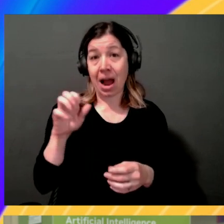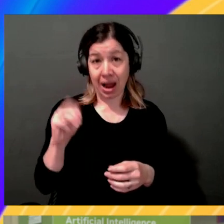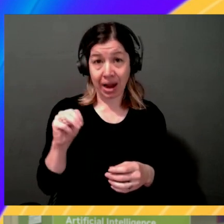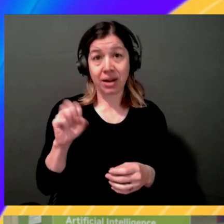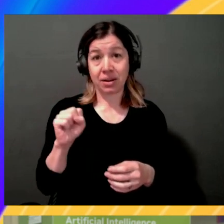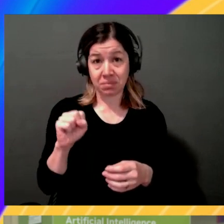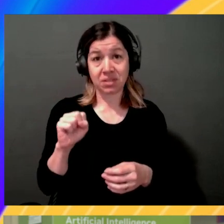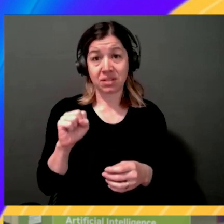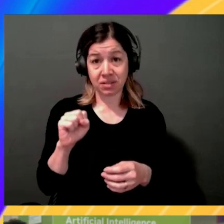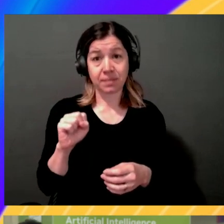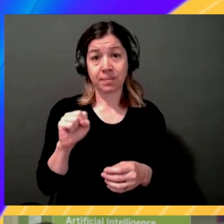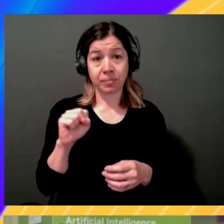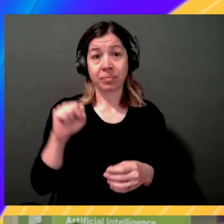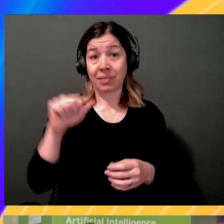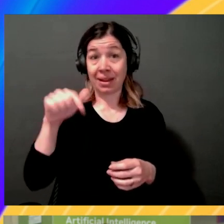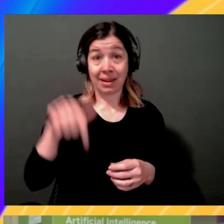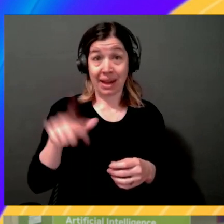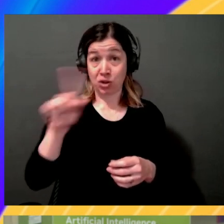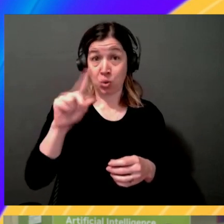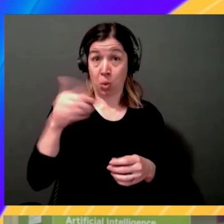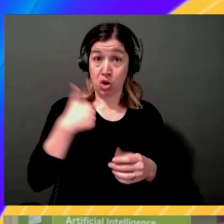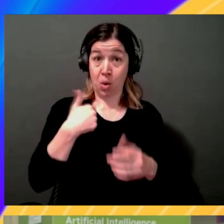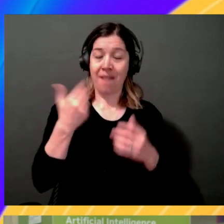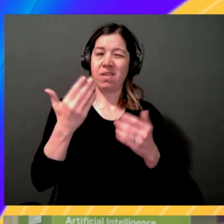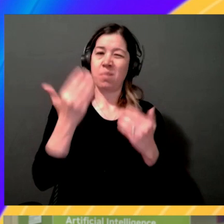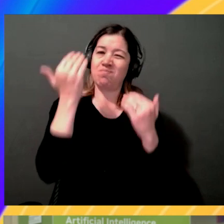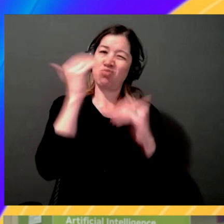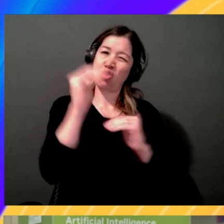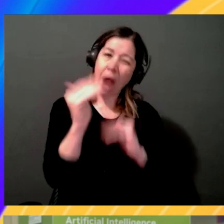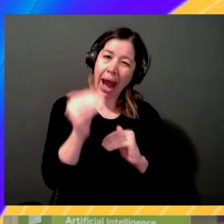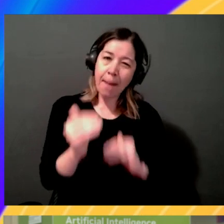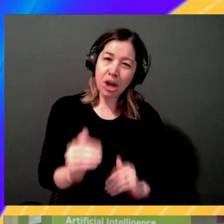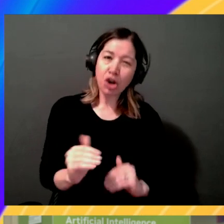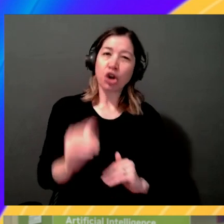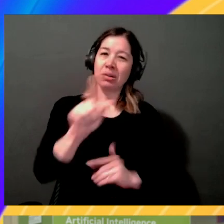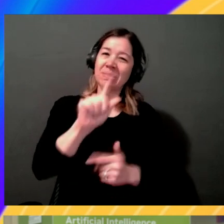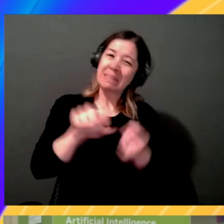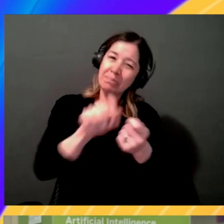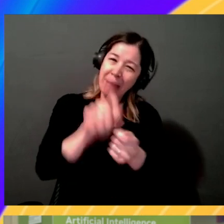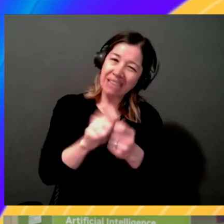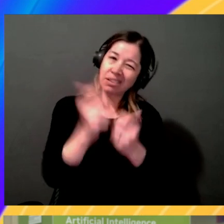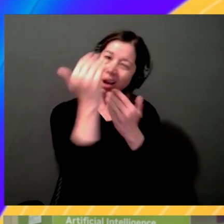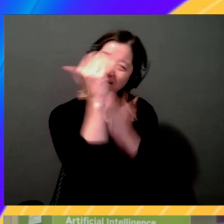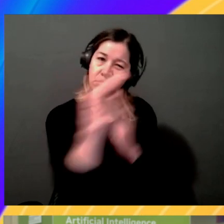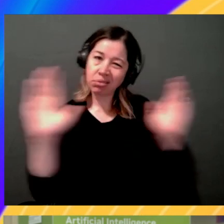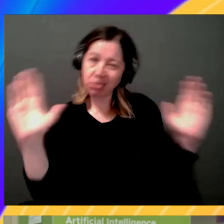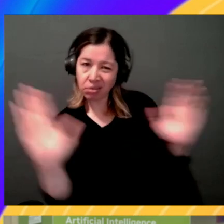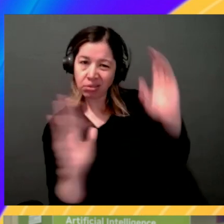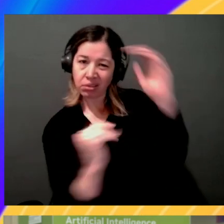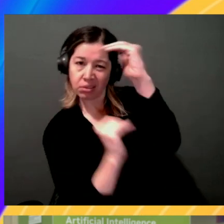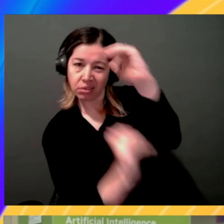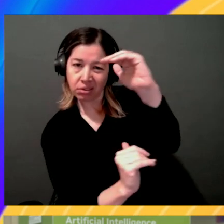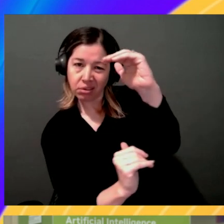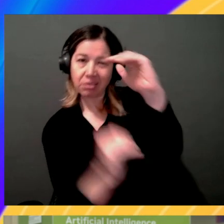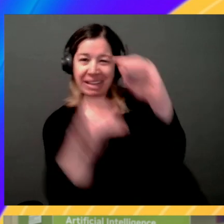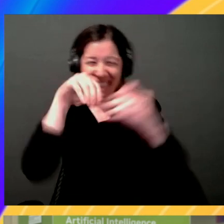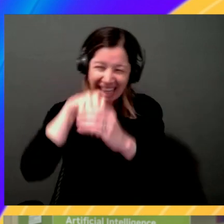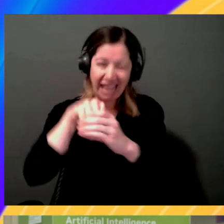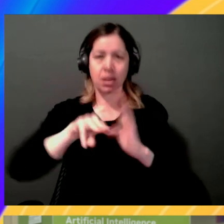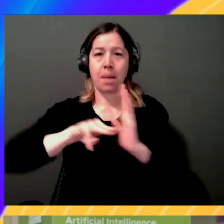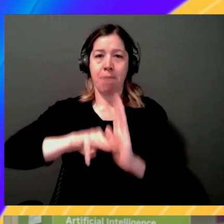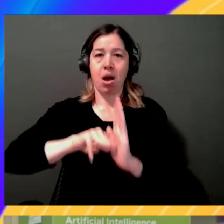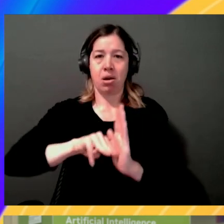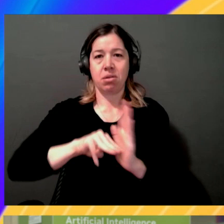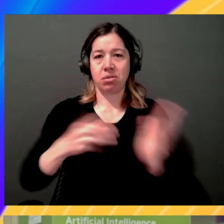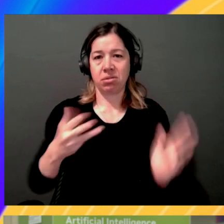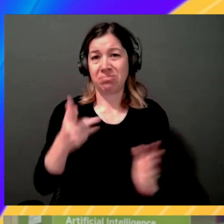of parameters where you can kind of specify specific things that you want to do in the model. You could do